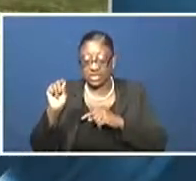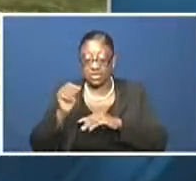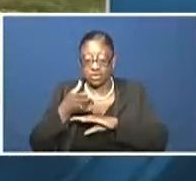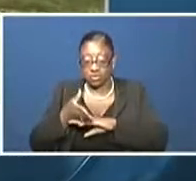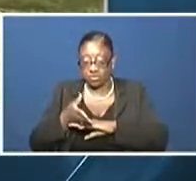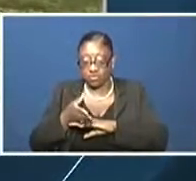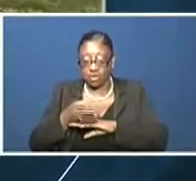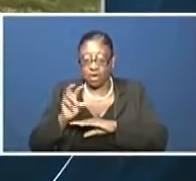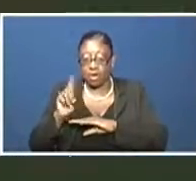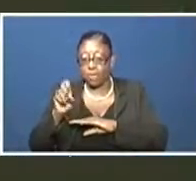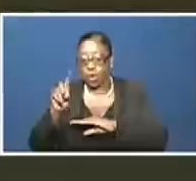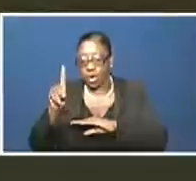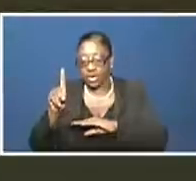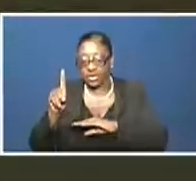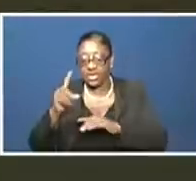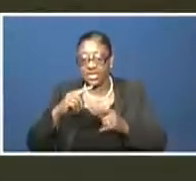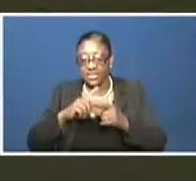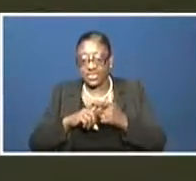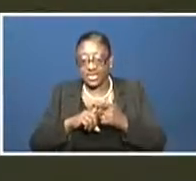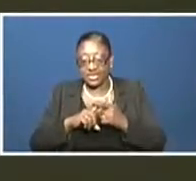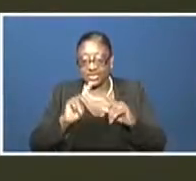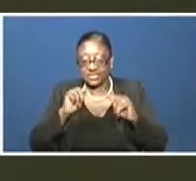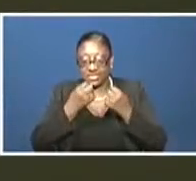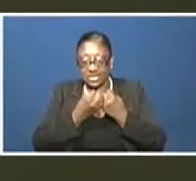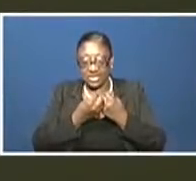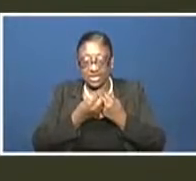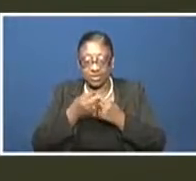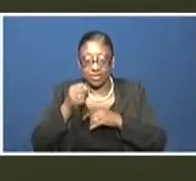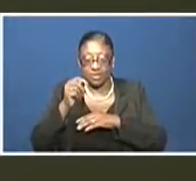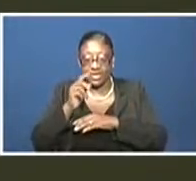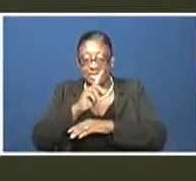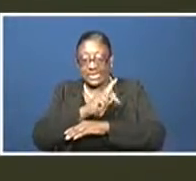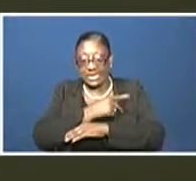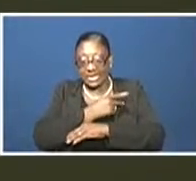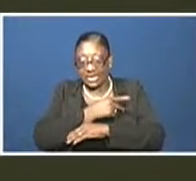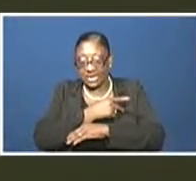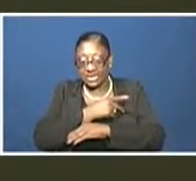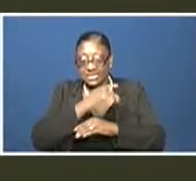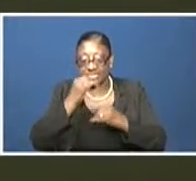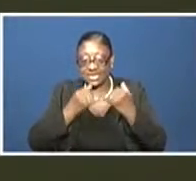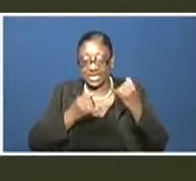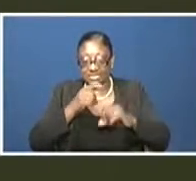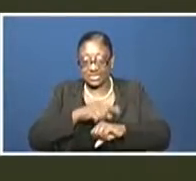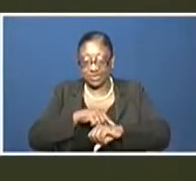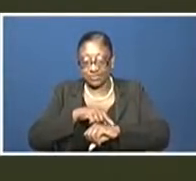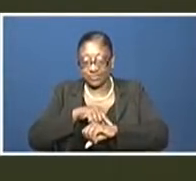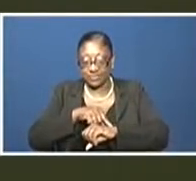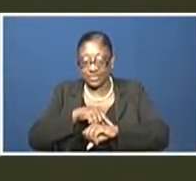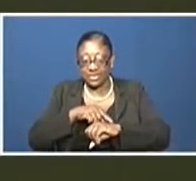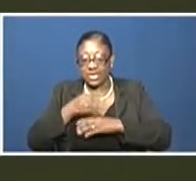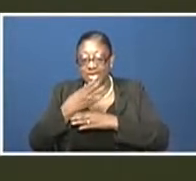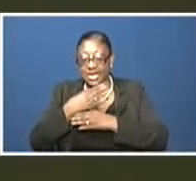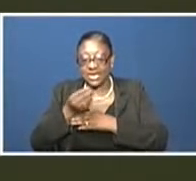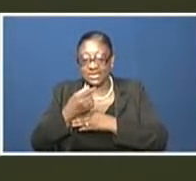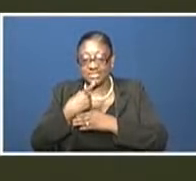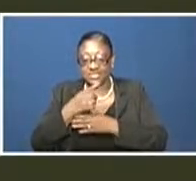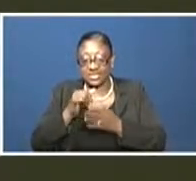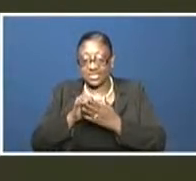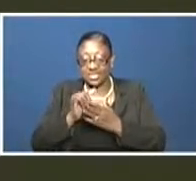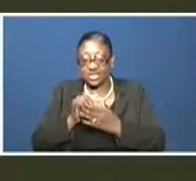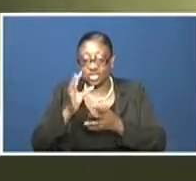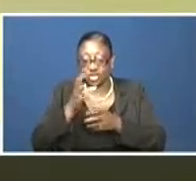a 233. As for Kane, this was his last dance in the CAGC tournament. He came away with the Izzy